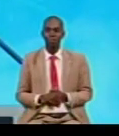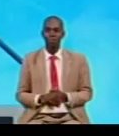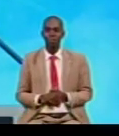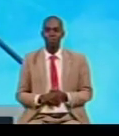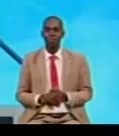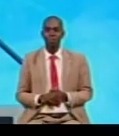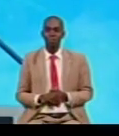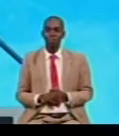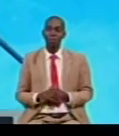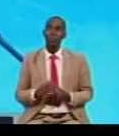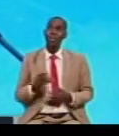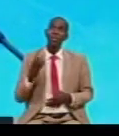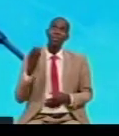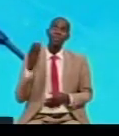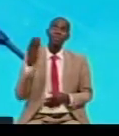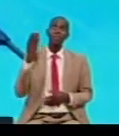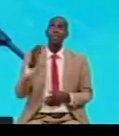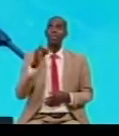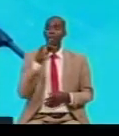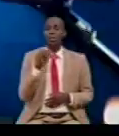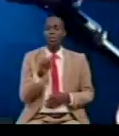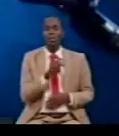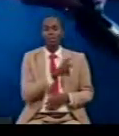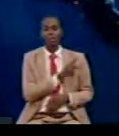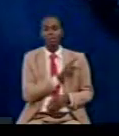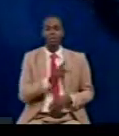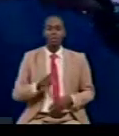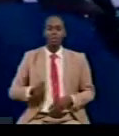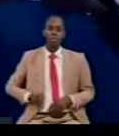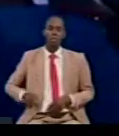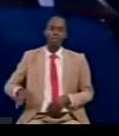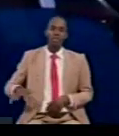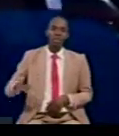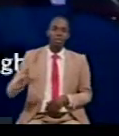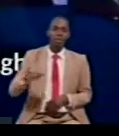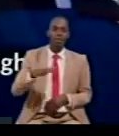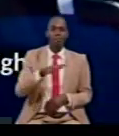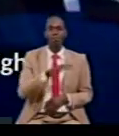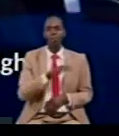There's a kingdom, and there is a kingdom